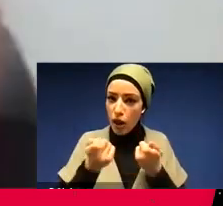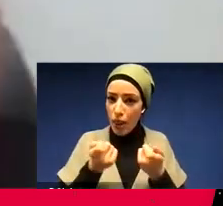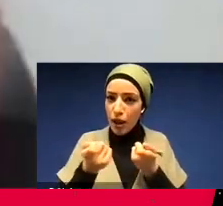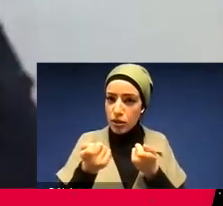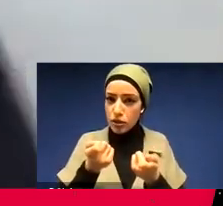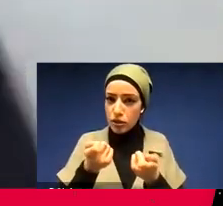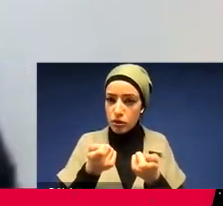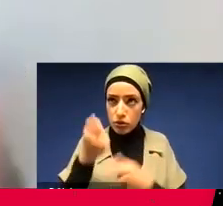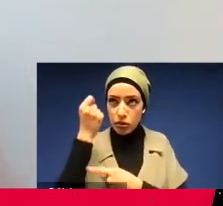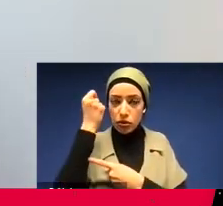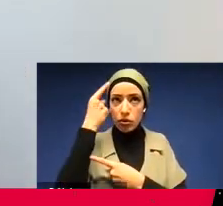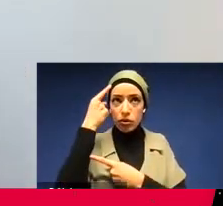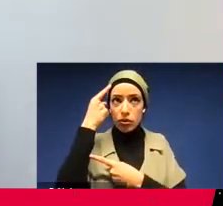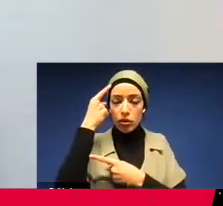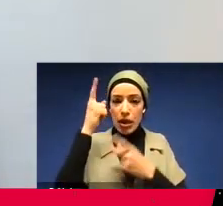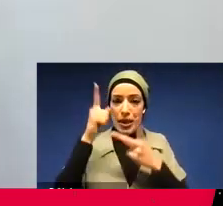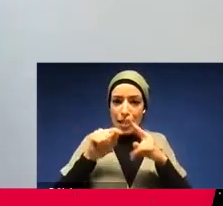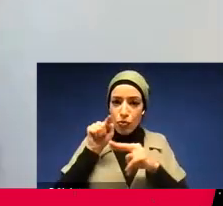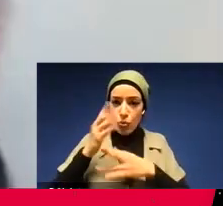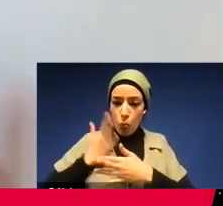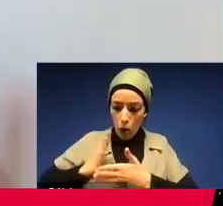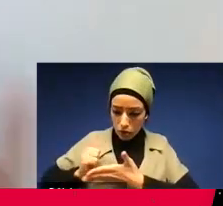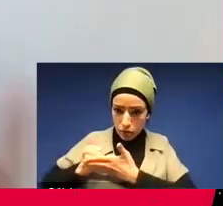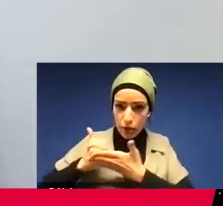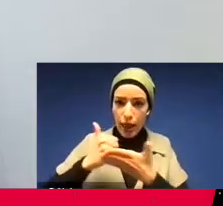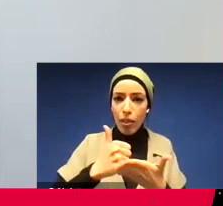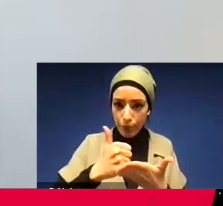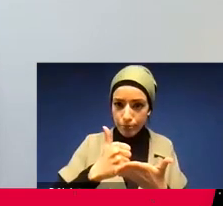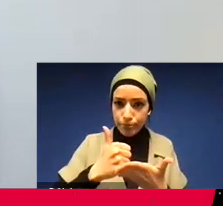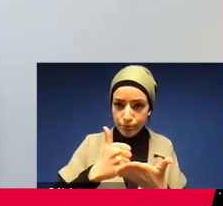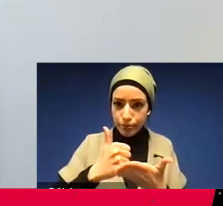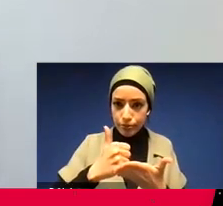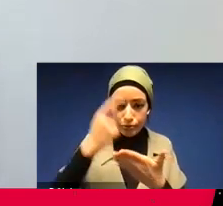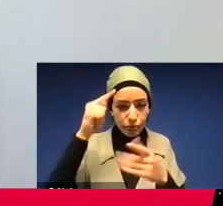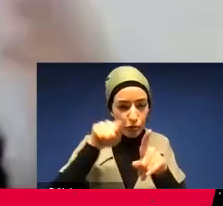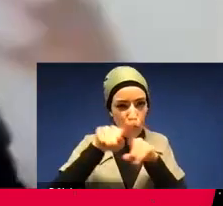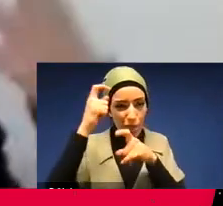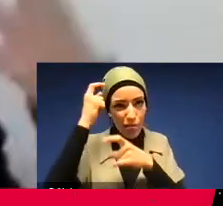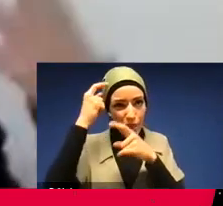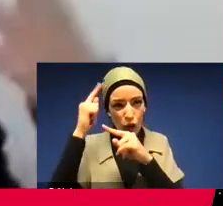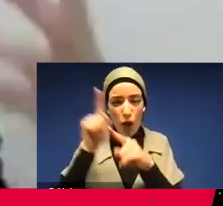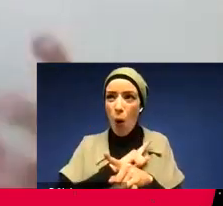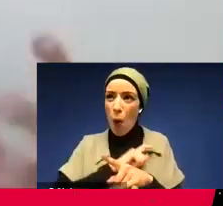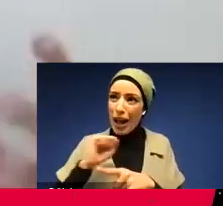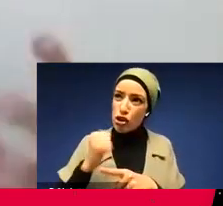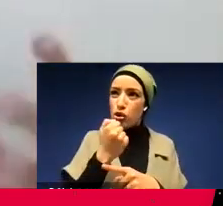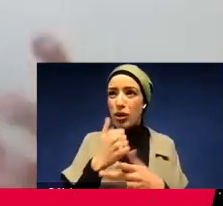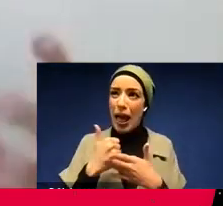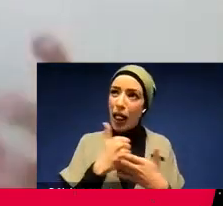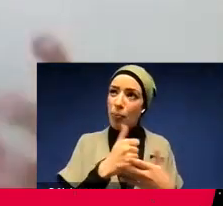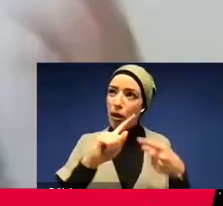that if you want to help someone, you don't make up the obstacles. You don't make up how